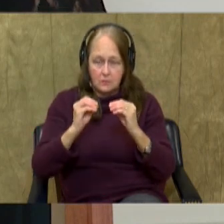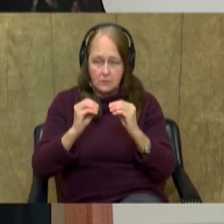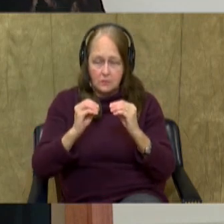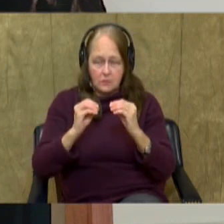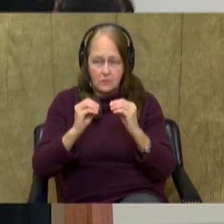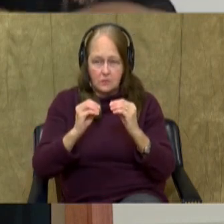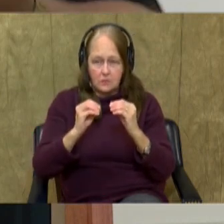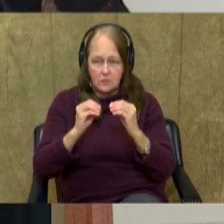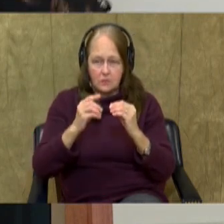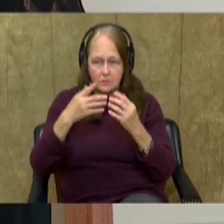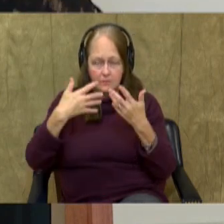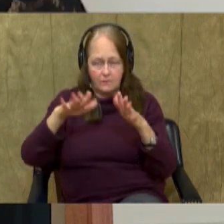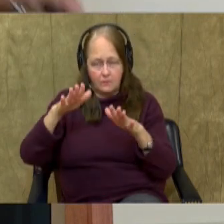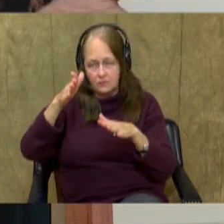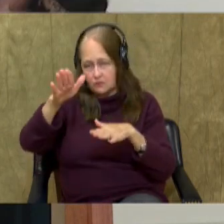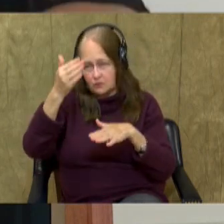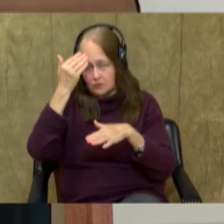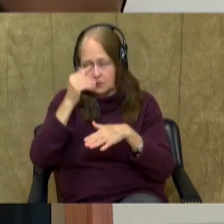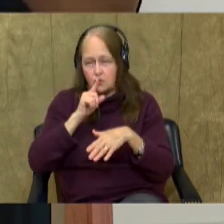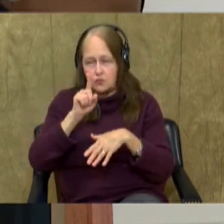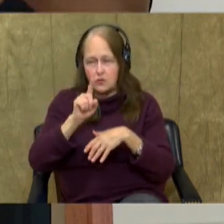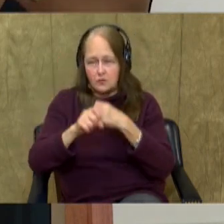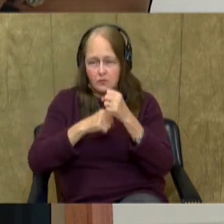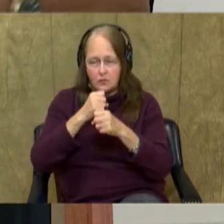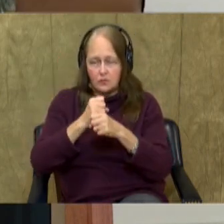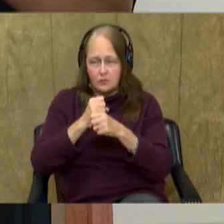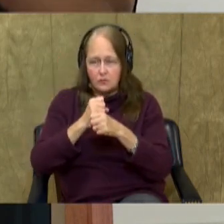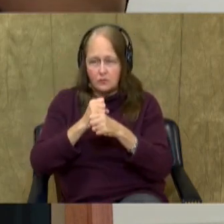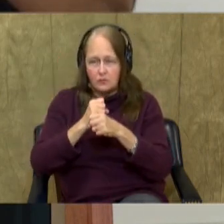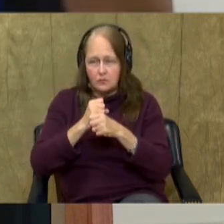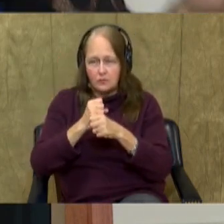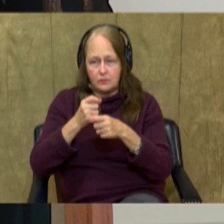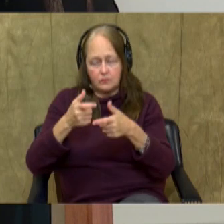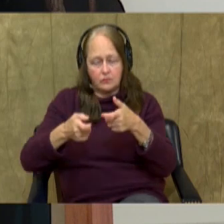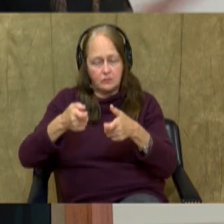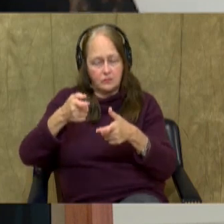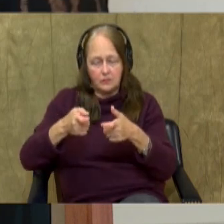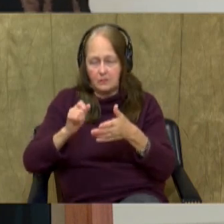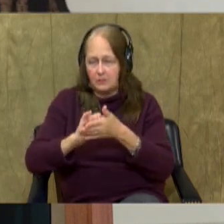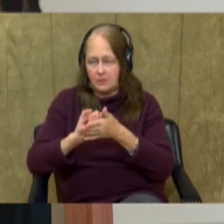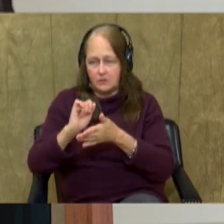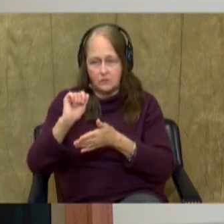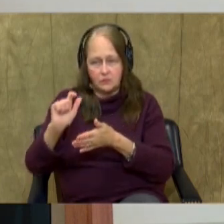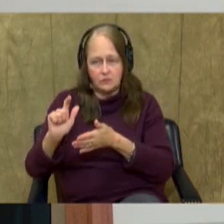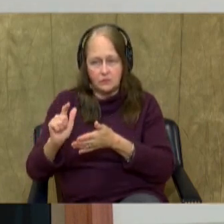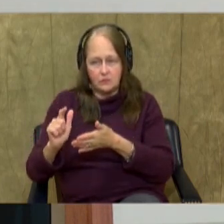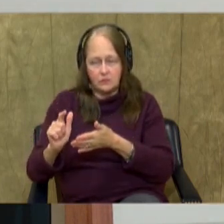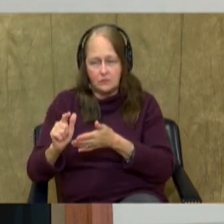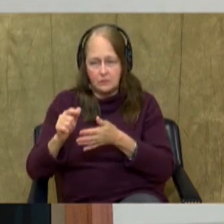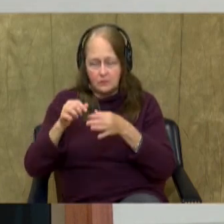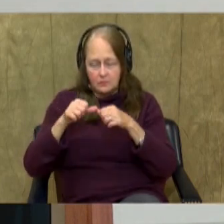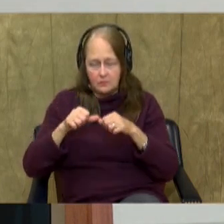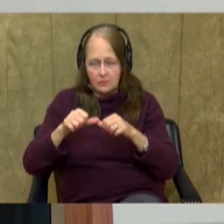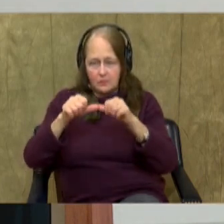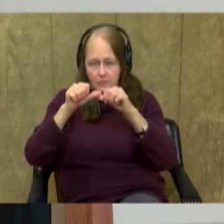do it. She just knows it's easy, it's nothing. Just pick it up and start clicking. Let's